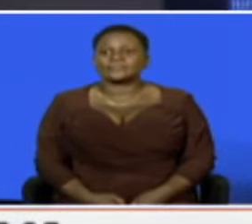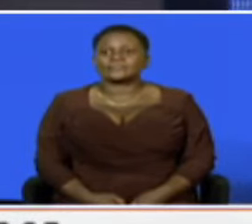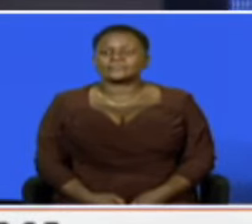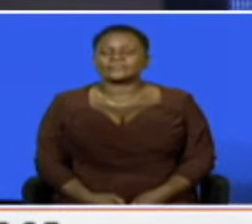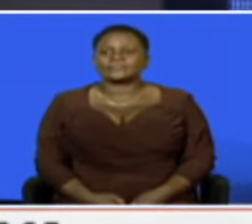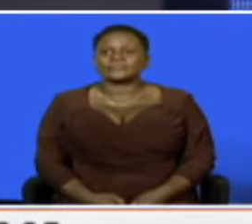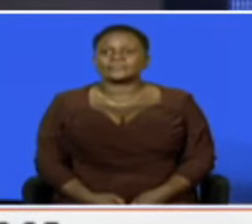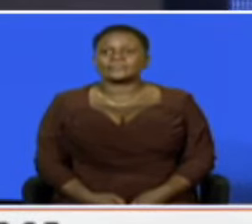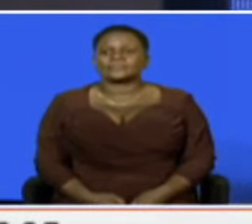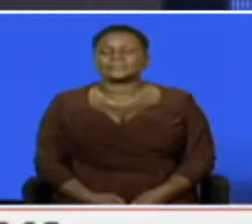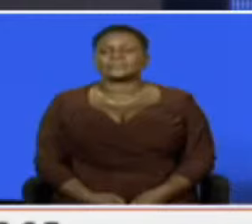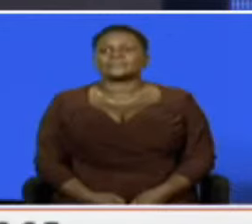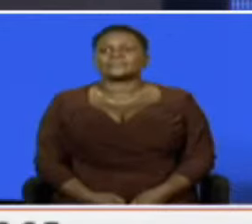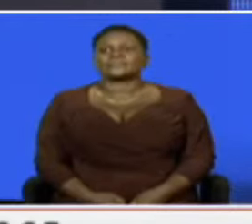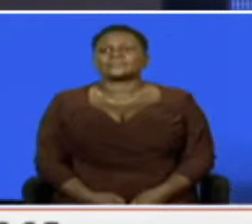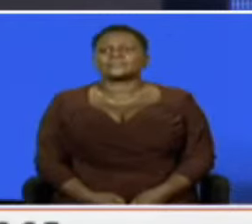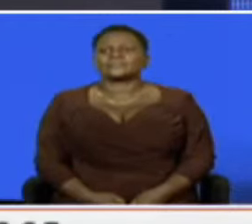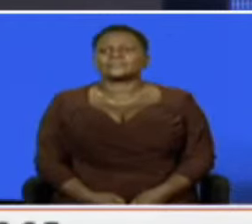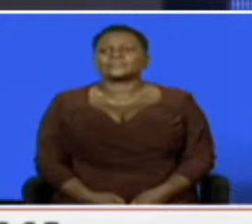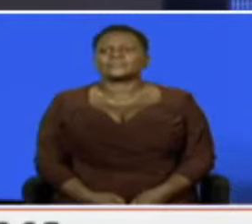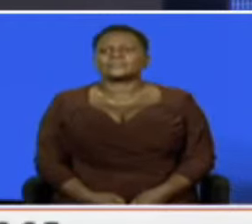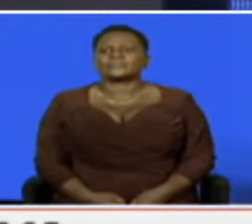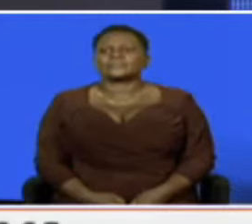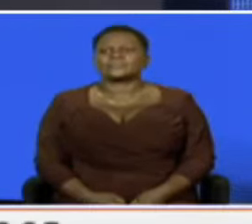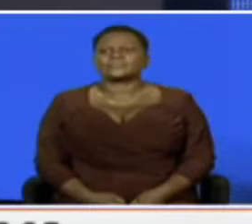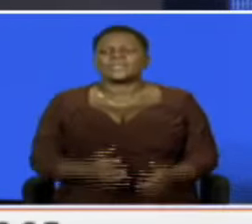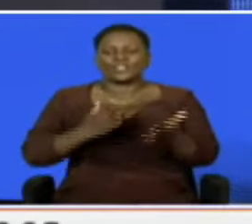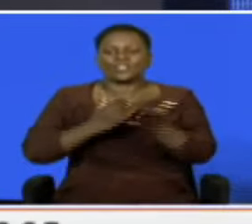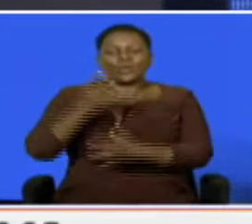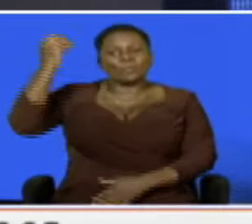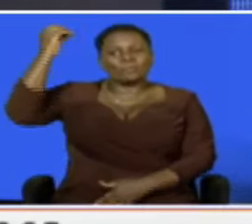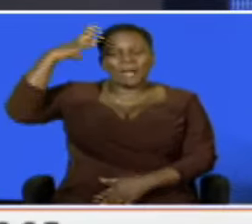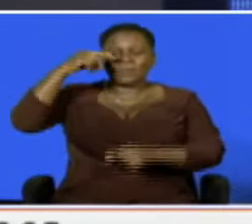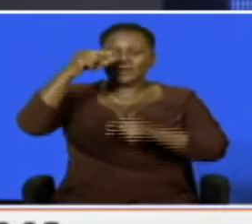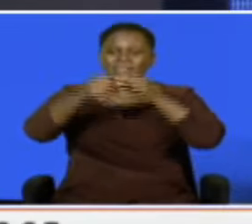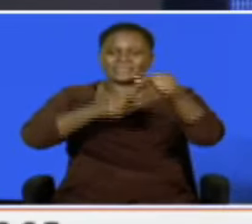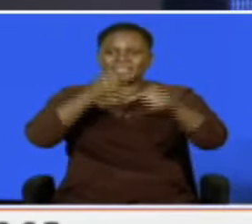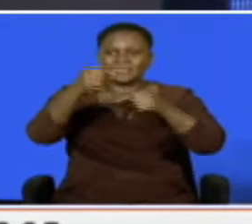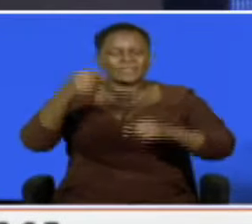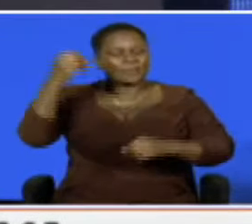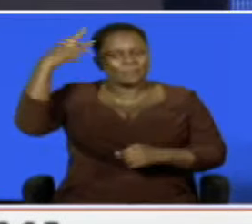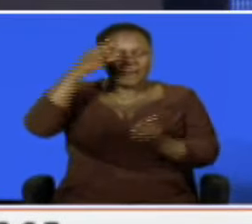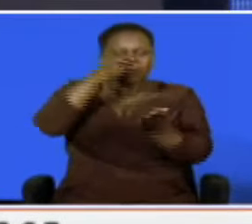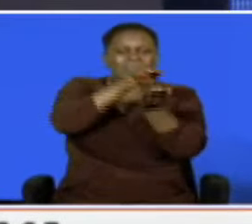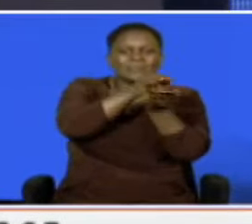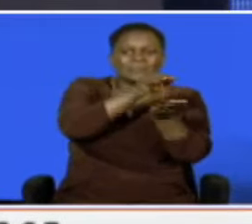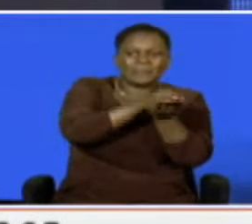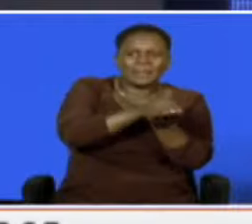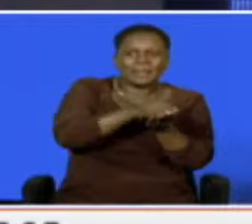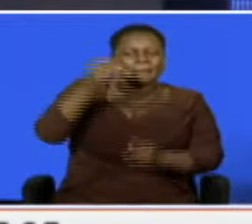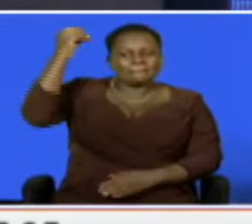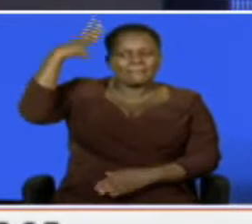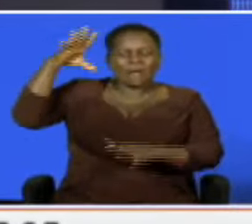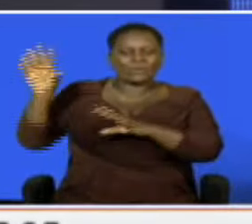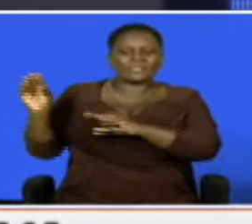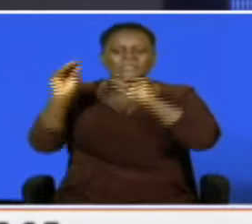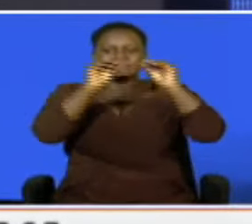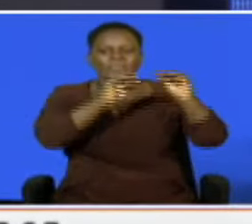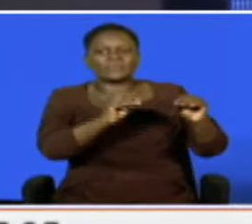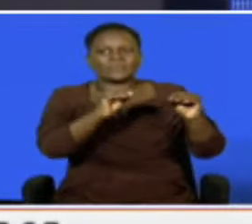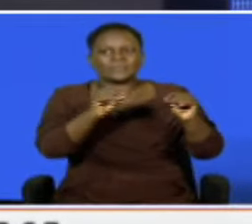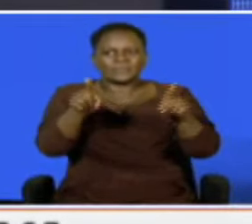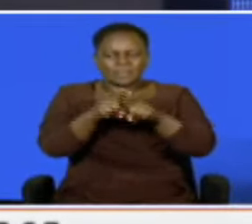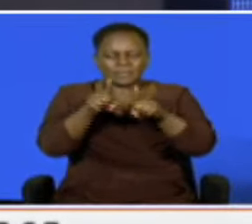Kindly. We light up your life through power generation, energy storage, power transmission,